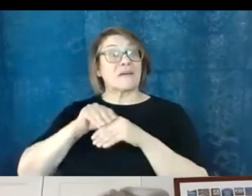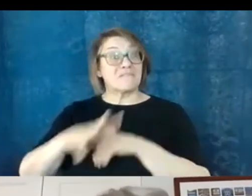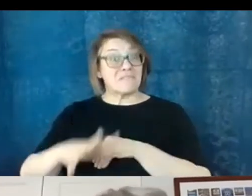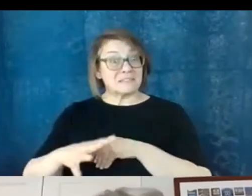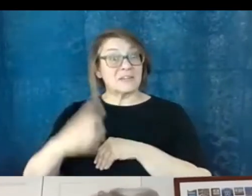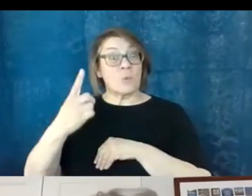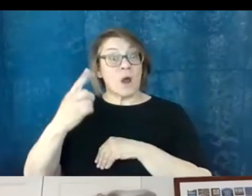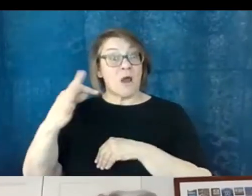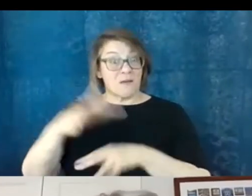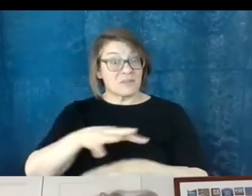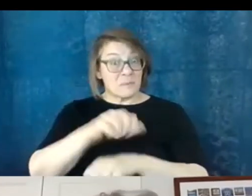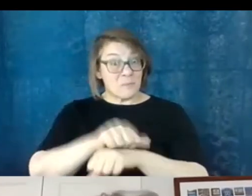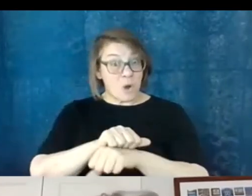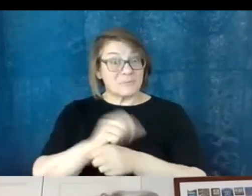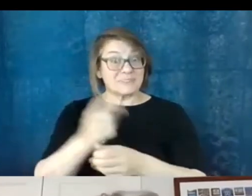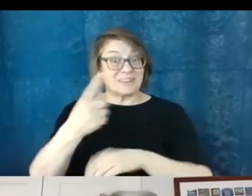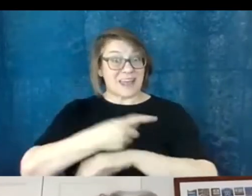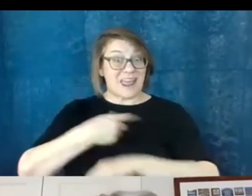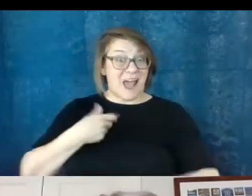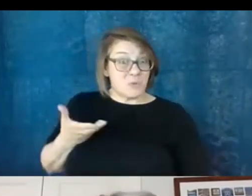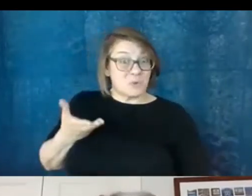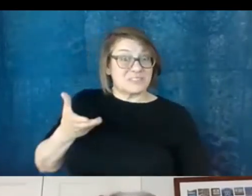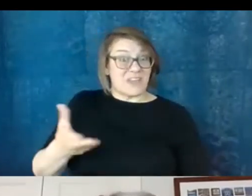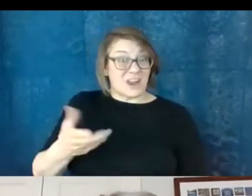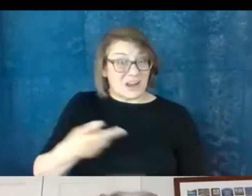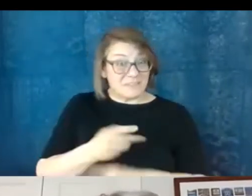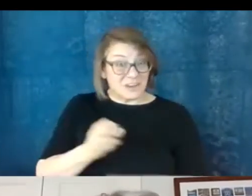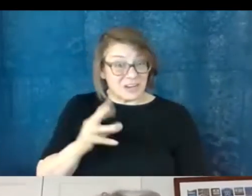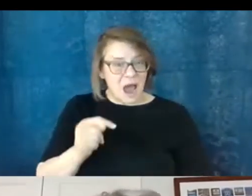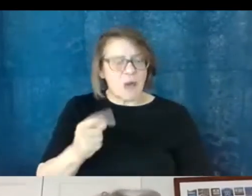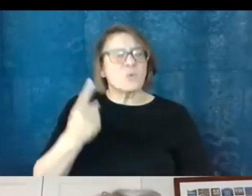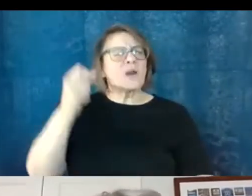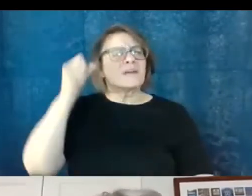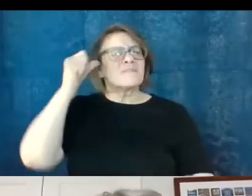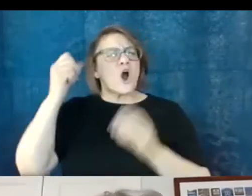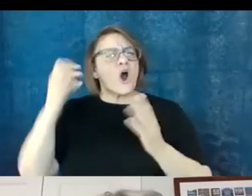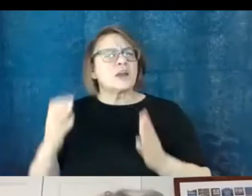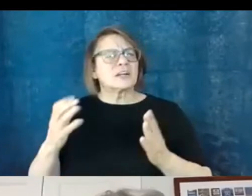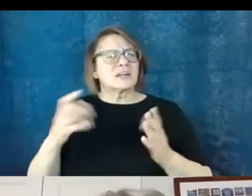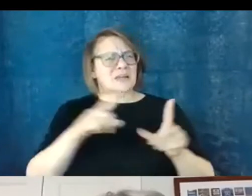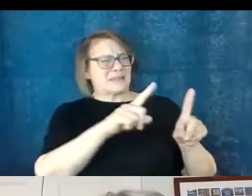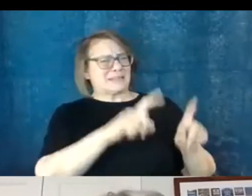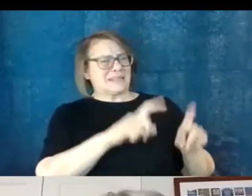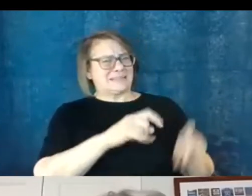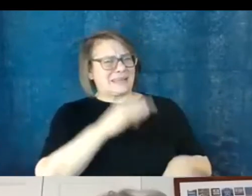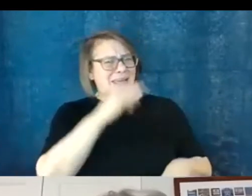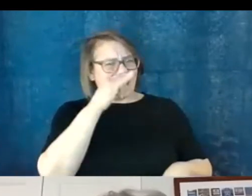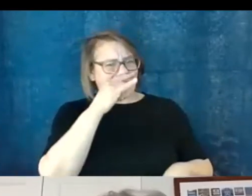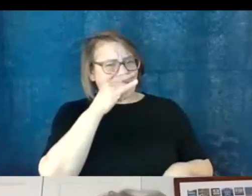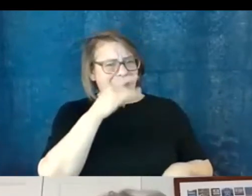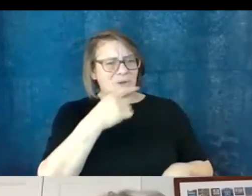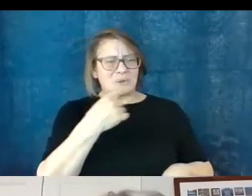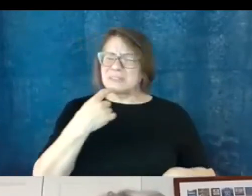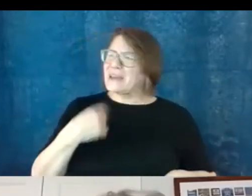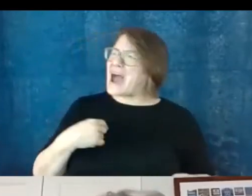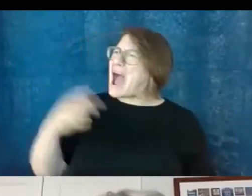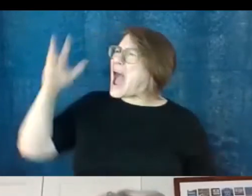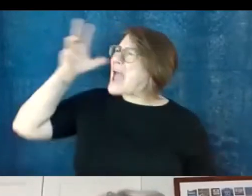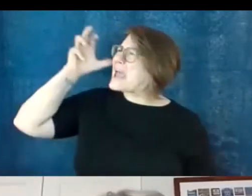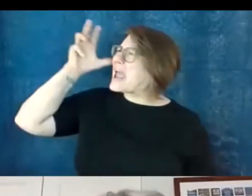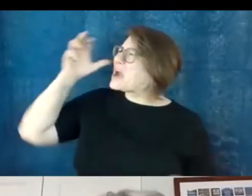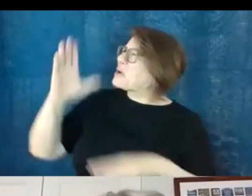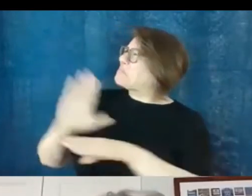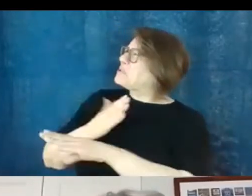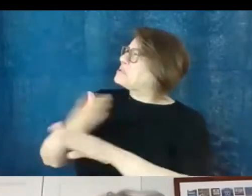the appointments the day that I figured it out. One of the audiologists had been testing a kid who was saying, I keep hearing music, you